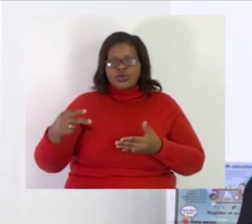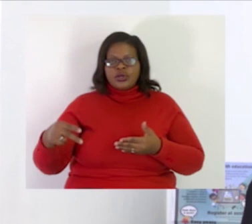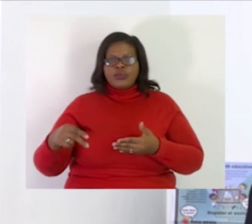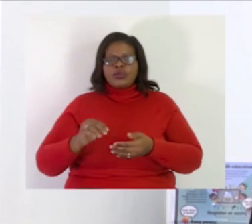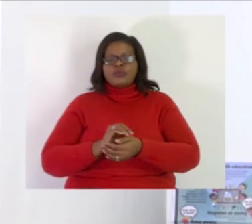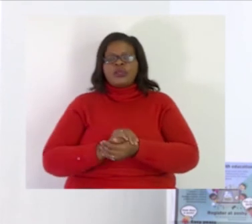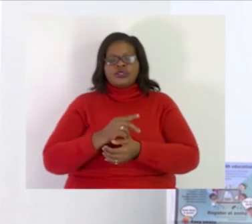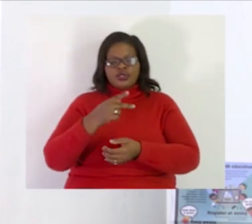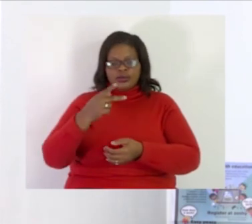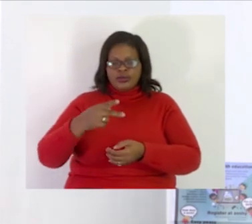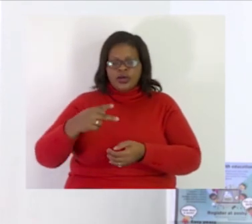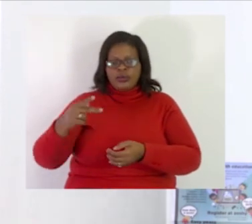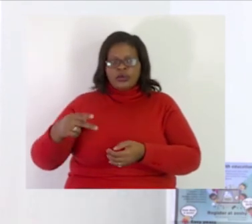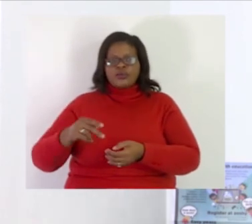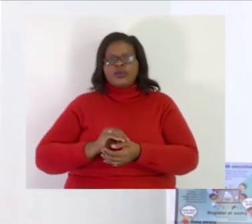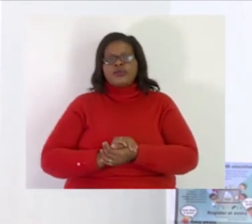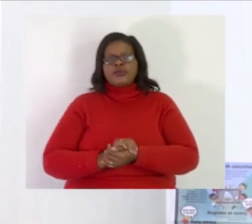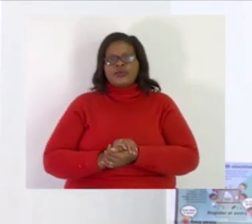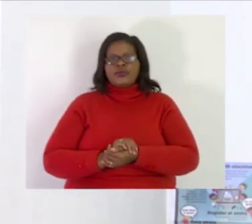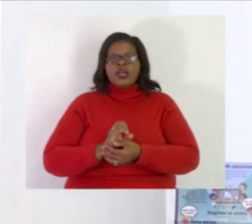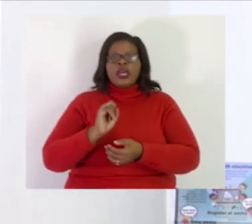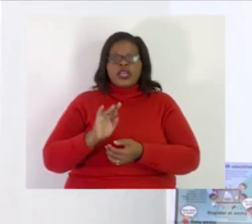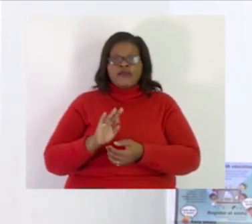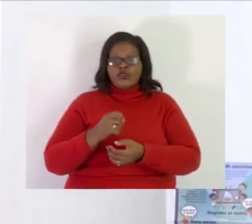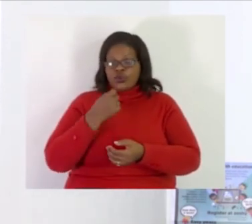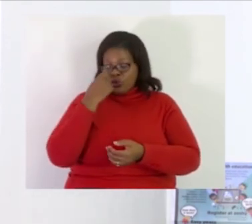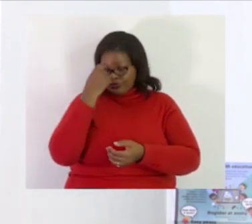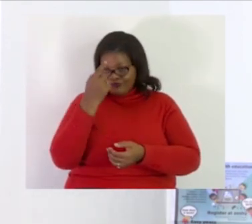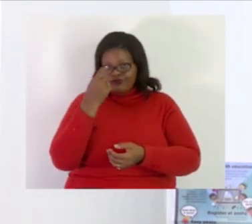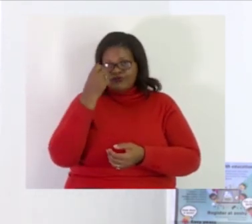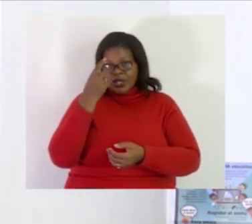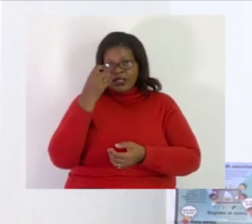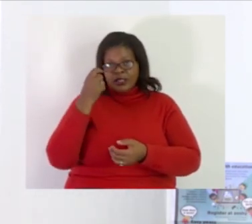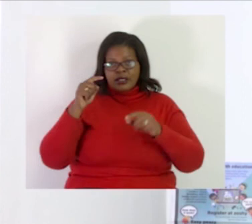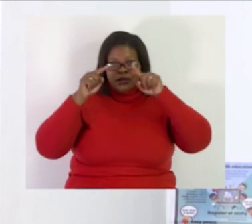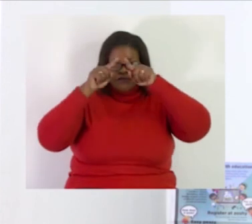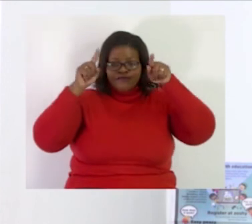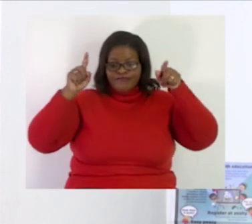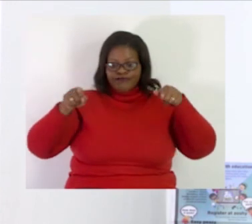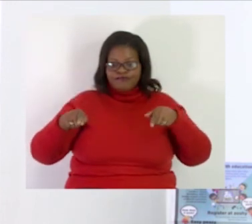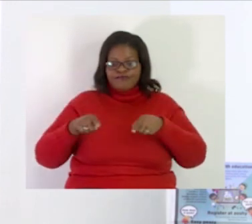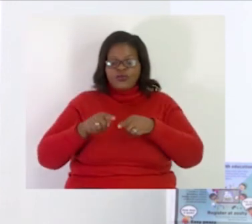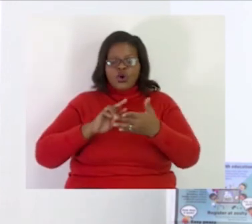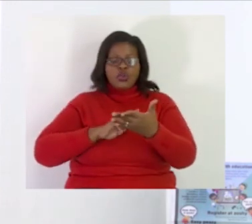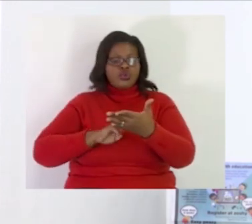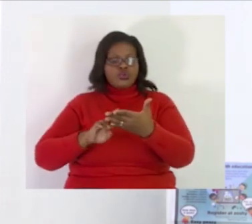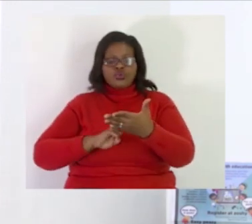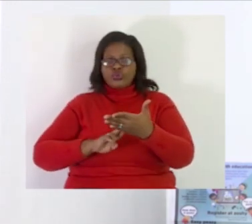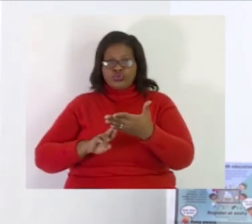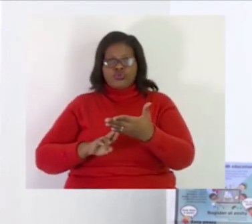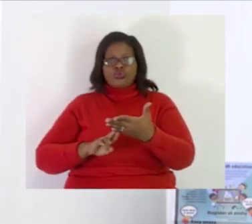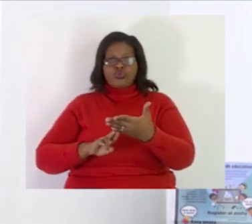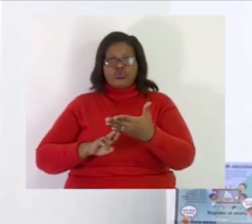approximation. If you read and master these